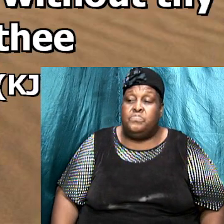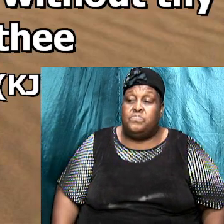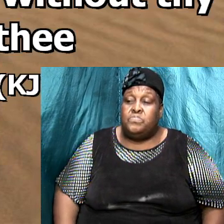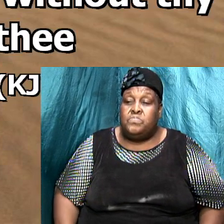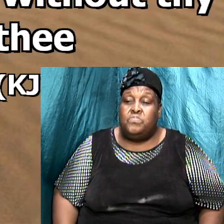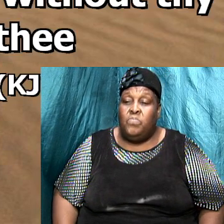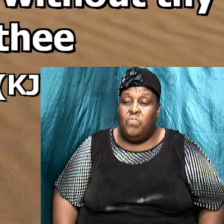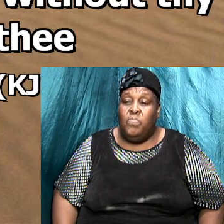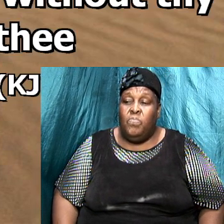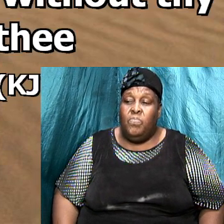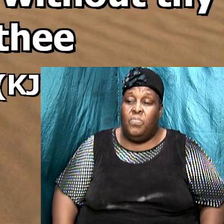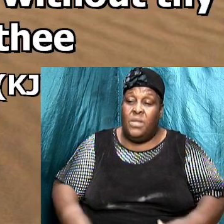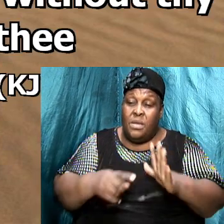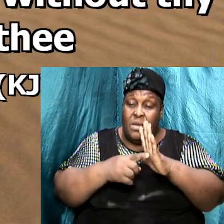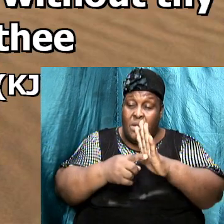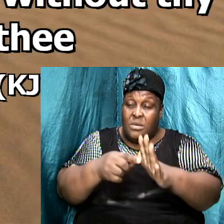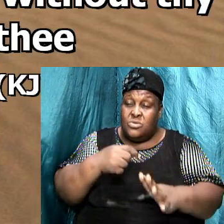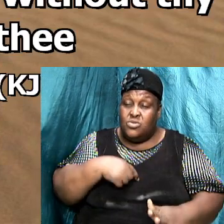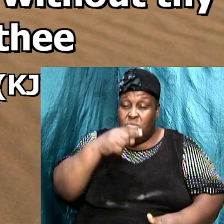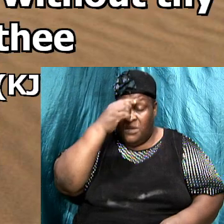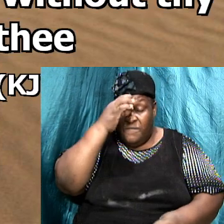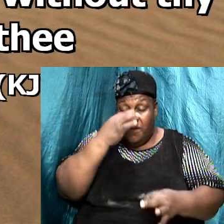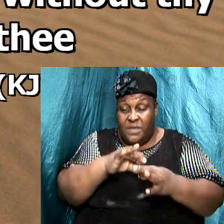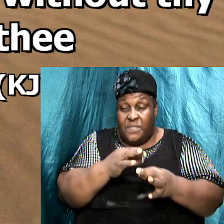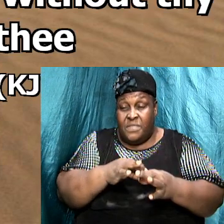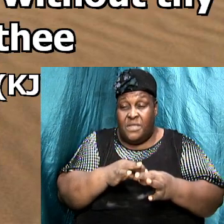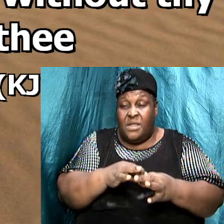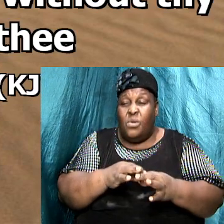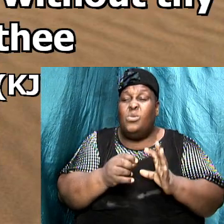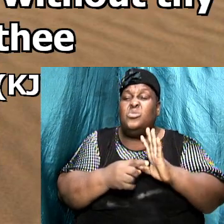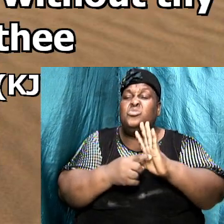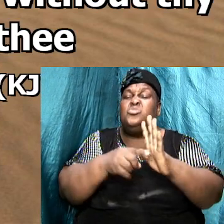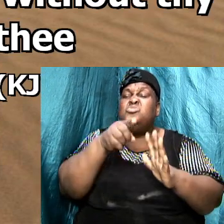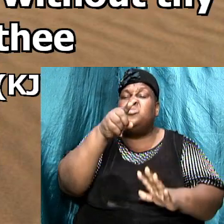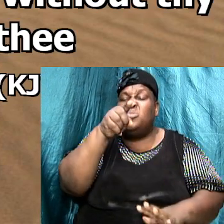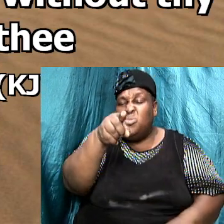So show me your faith, and I will show you